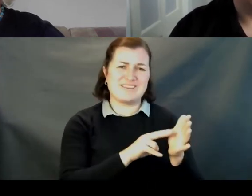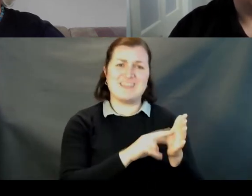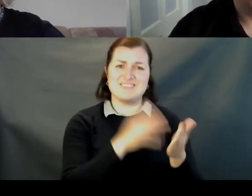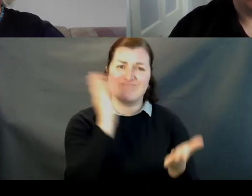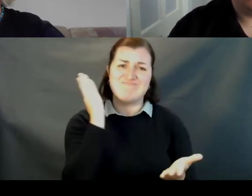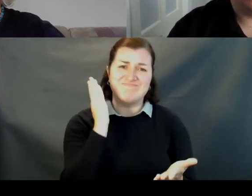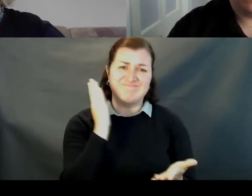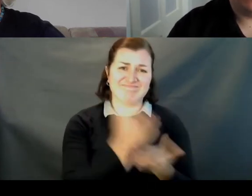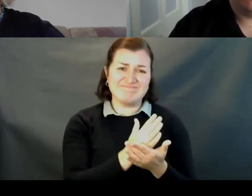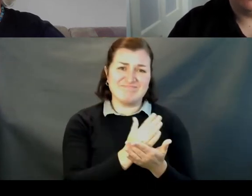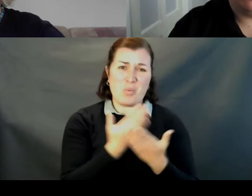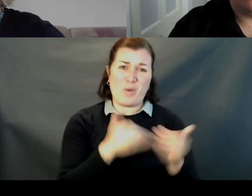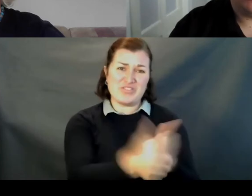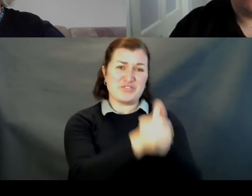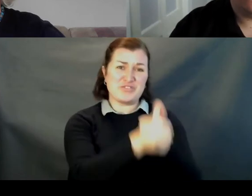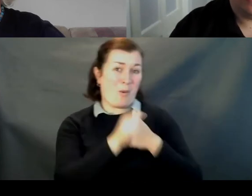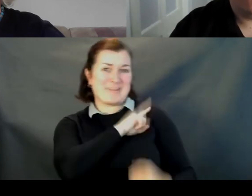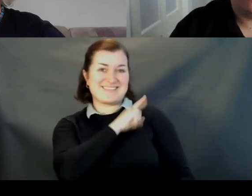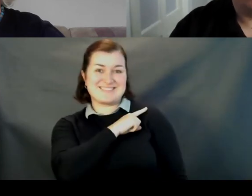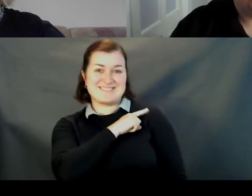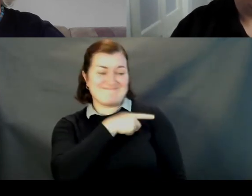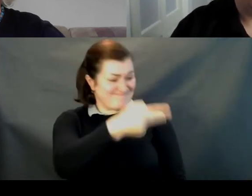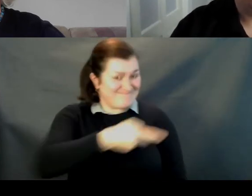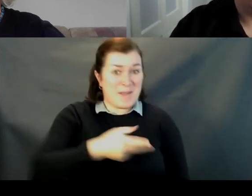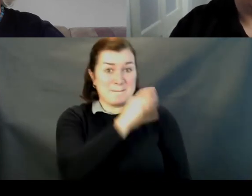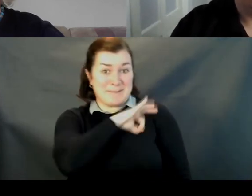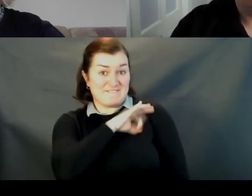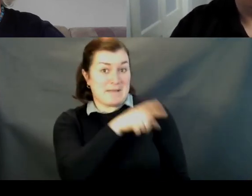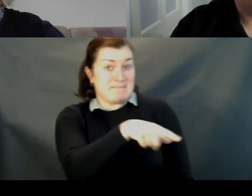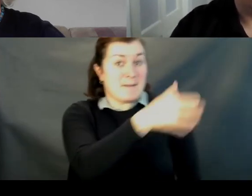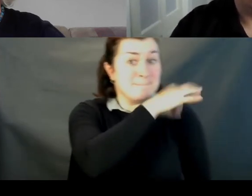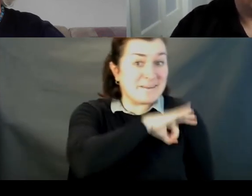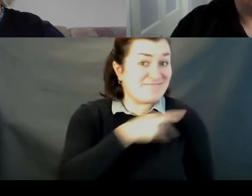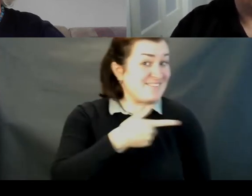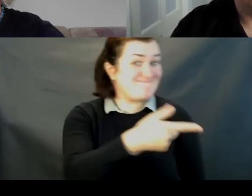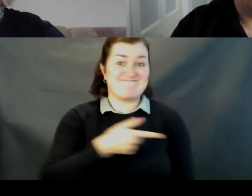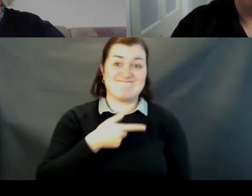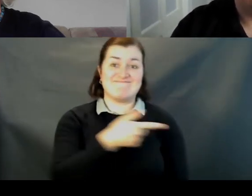because at the end of the day, it's mutually beneficial for them and you. So